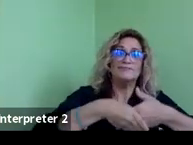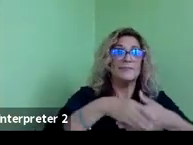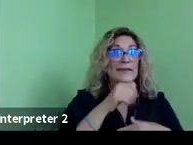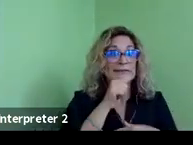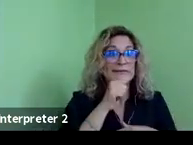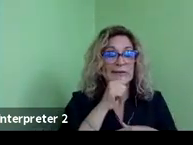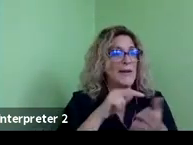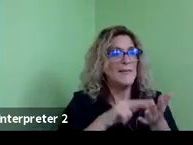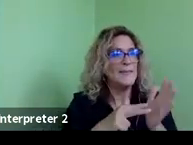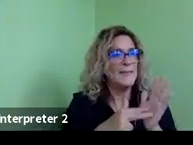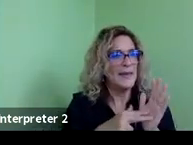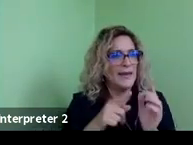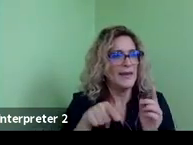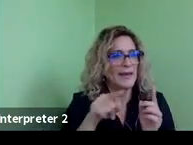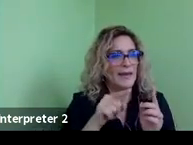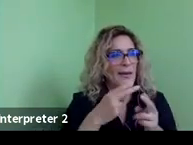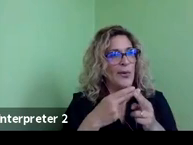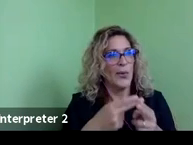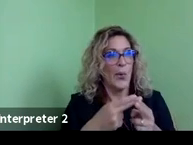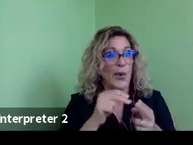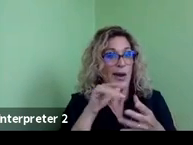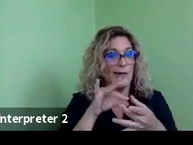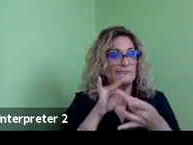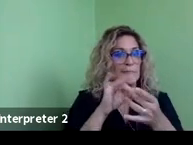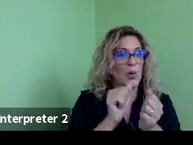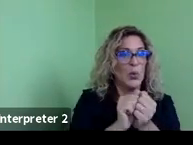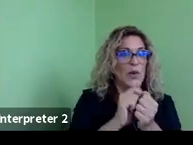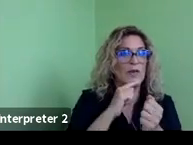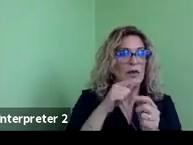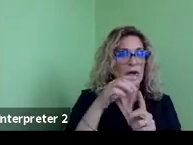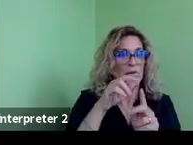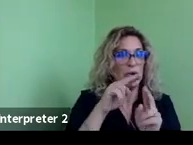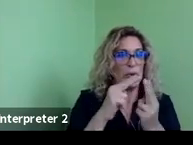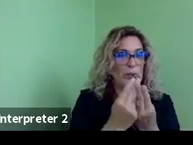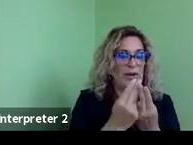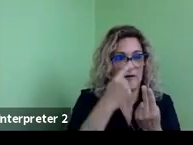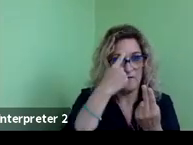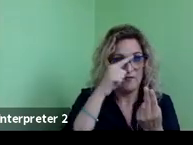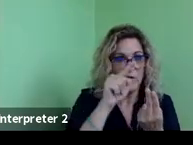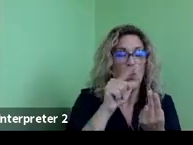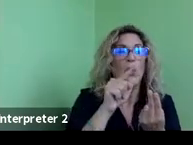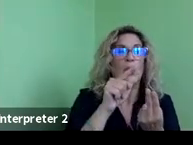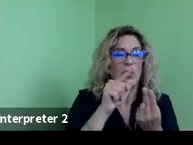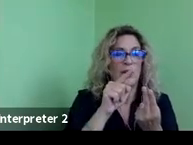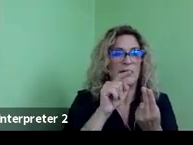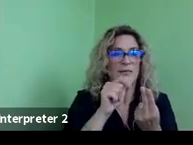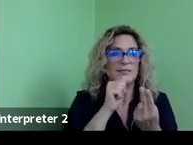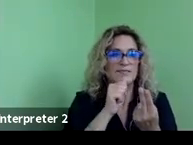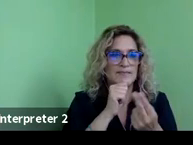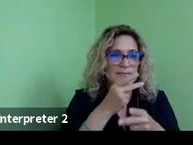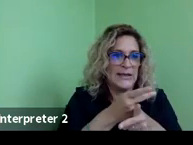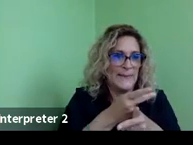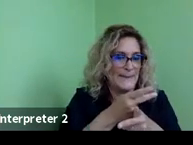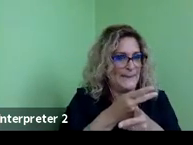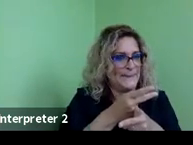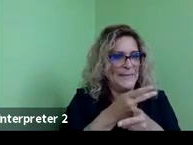a part of the victim services unit. These rules are in place so that the victim has full control over their information.